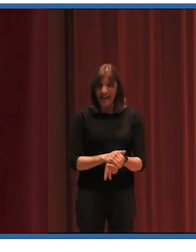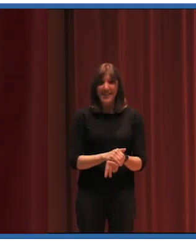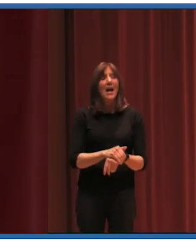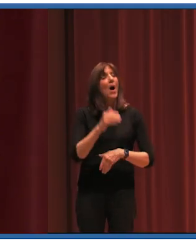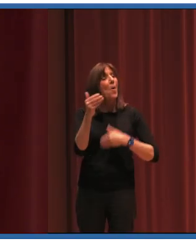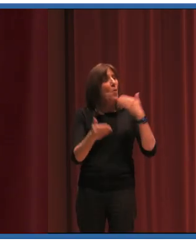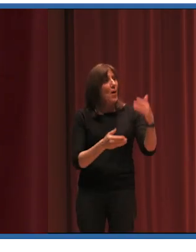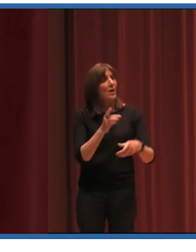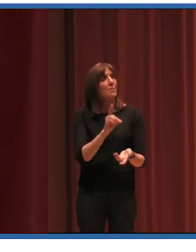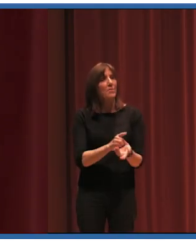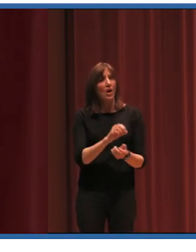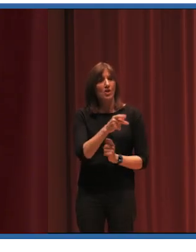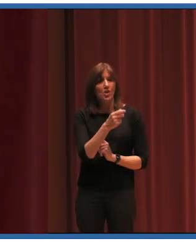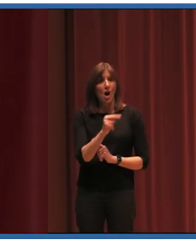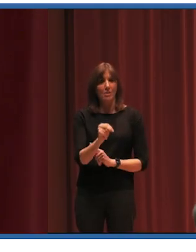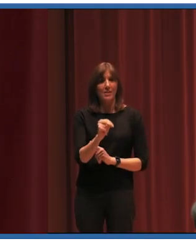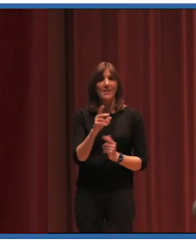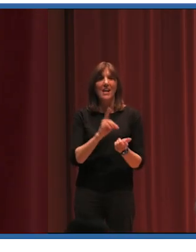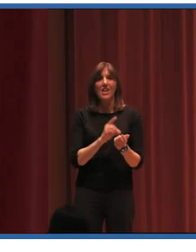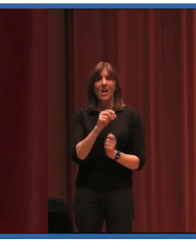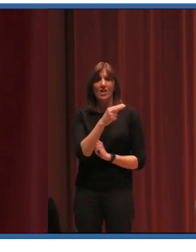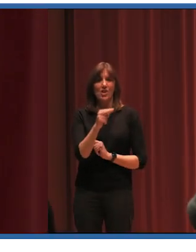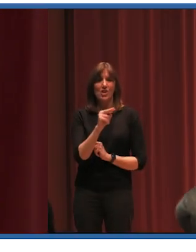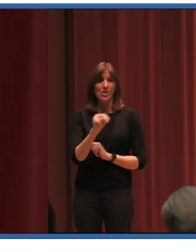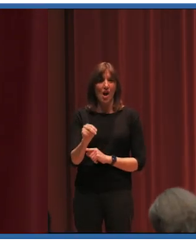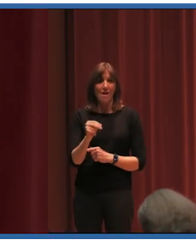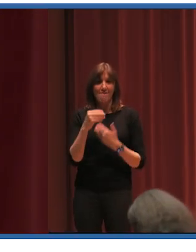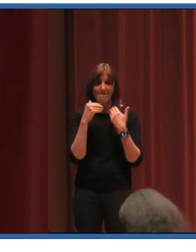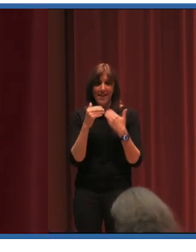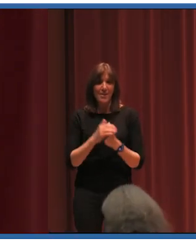Dr. Charlton and Dr. Zahn to the conversation.